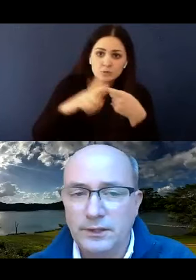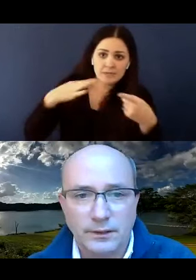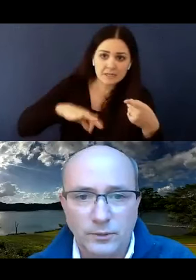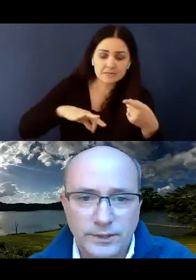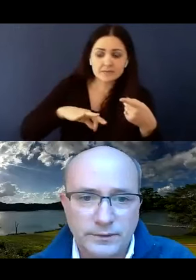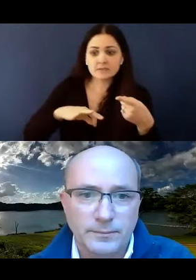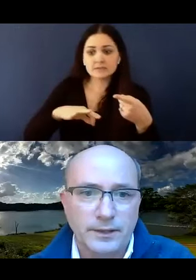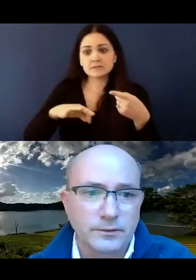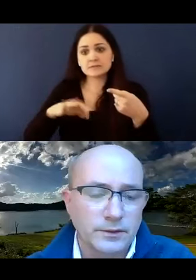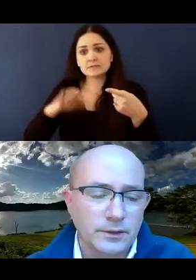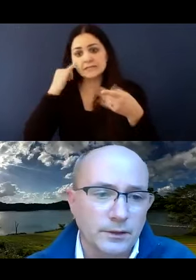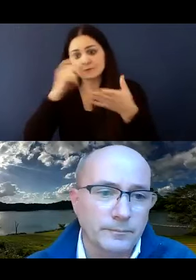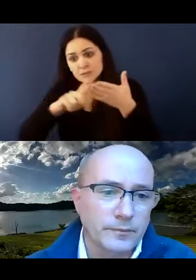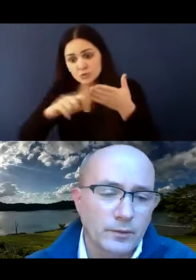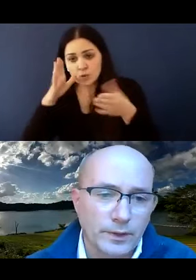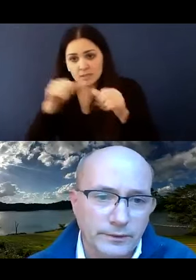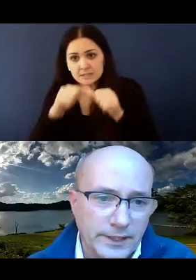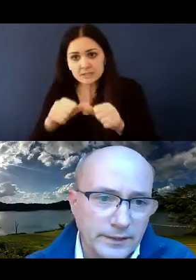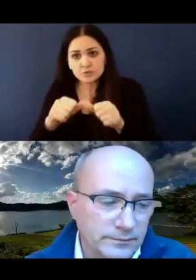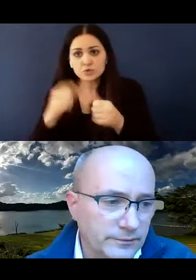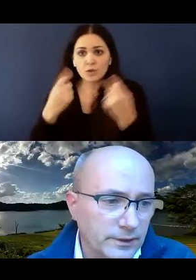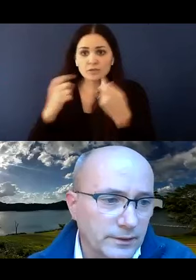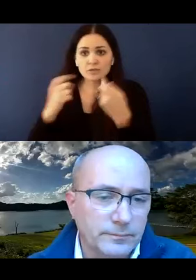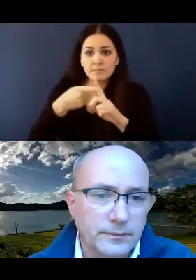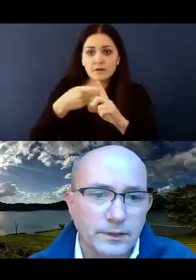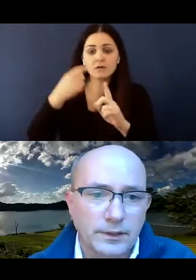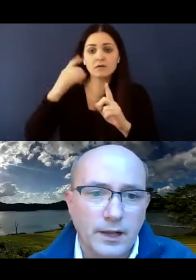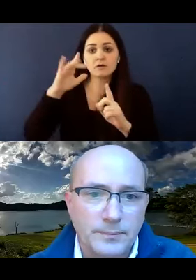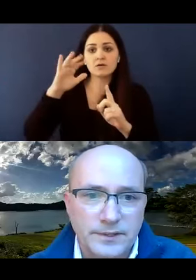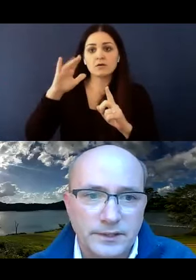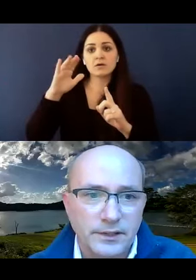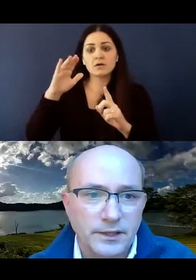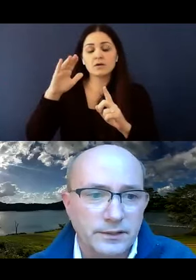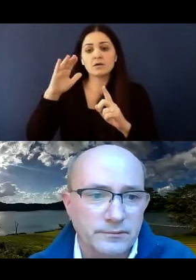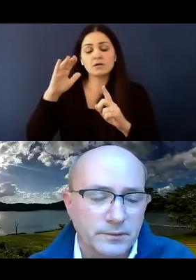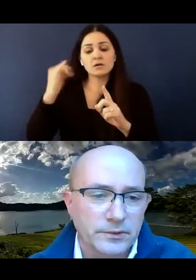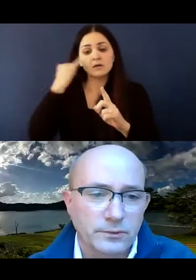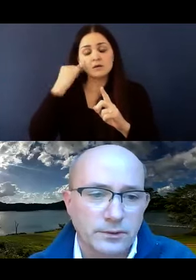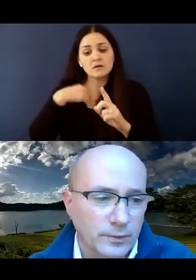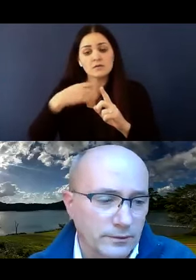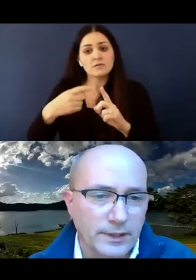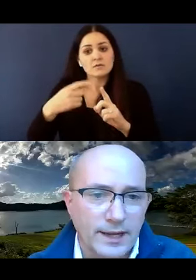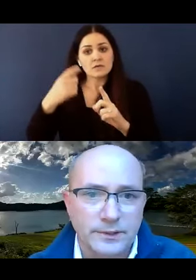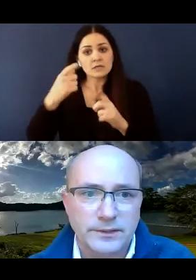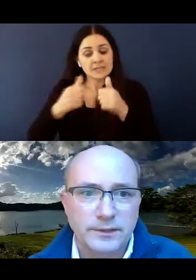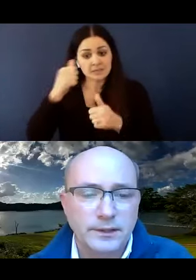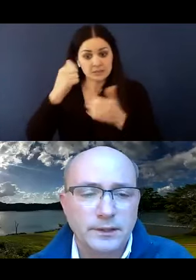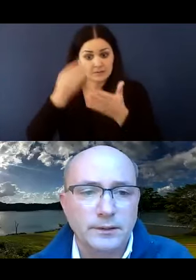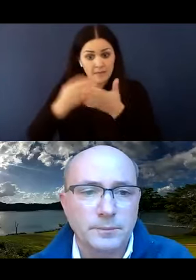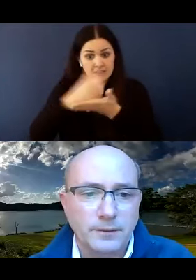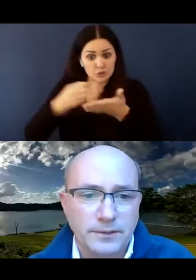research, questions about whether executive compensation cuts have been restored and whether the